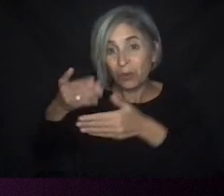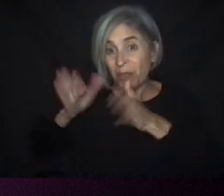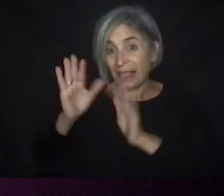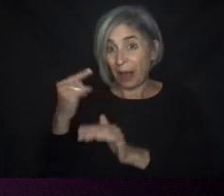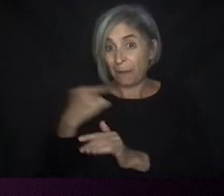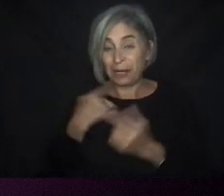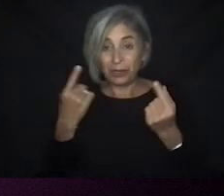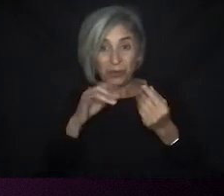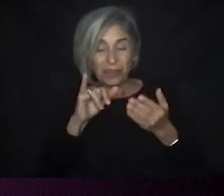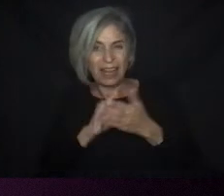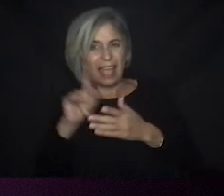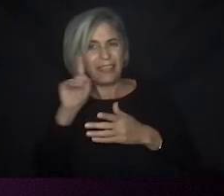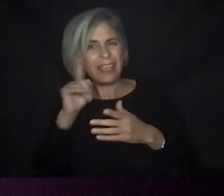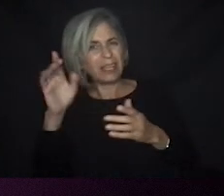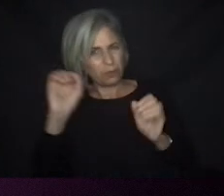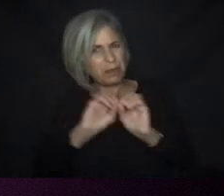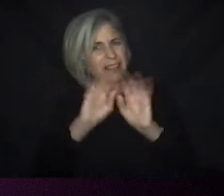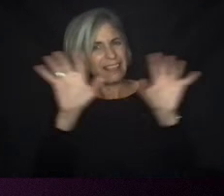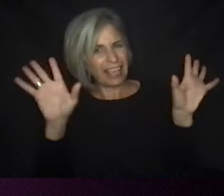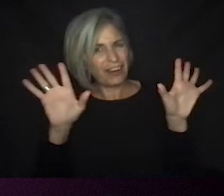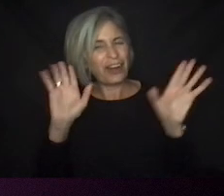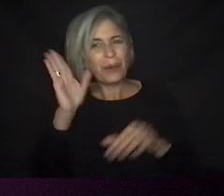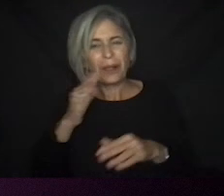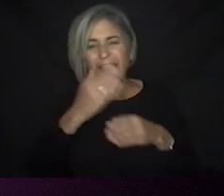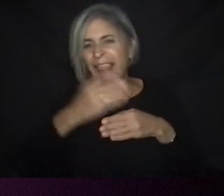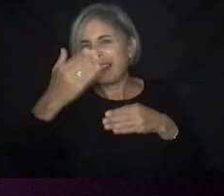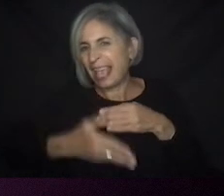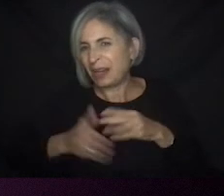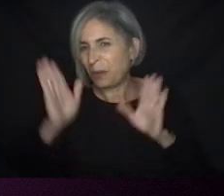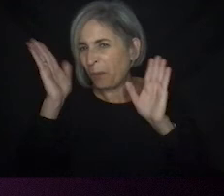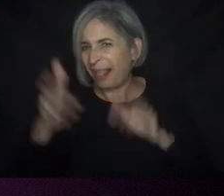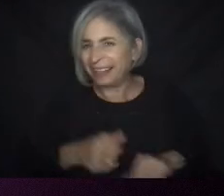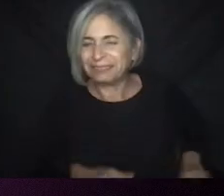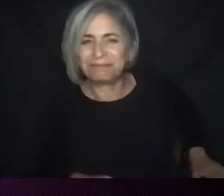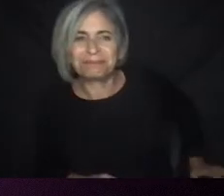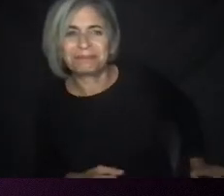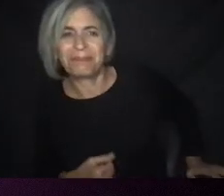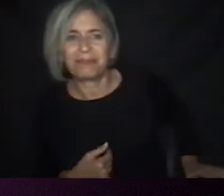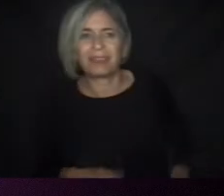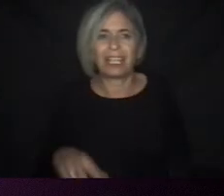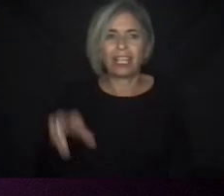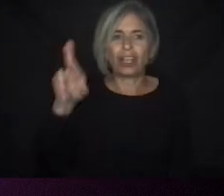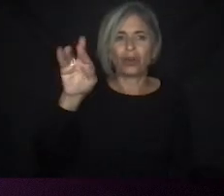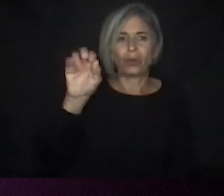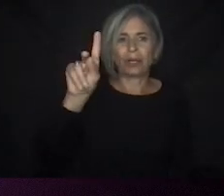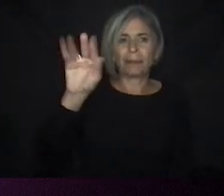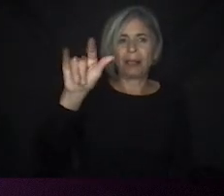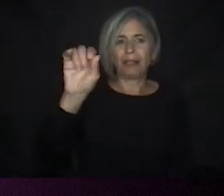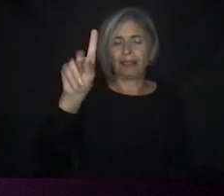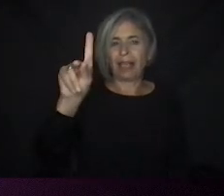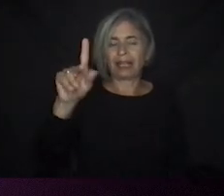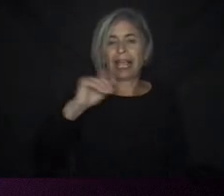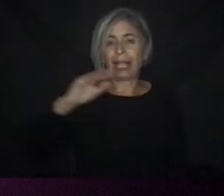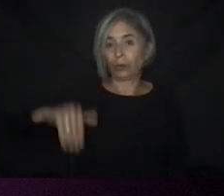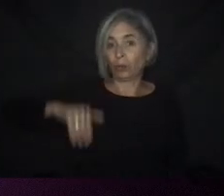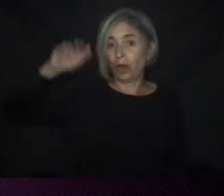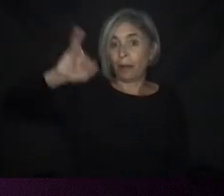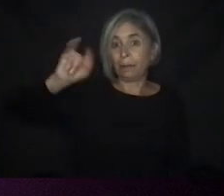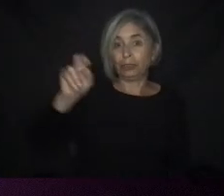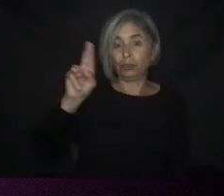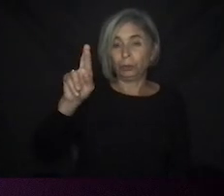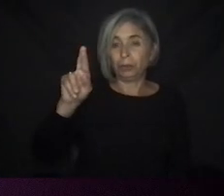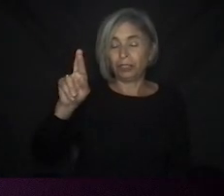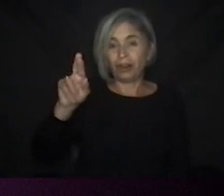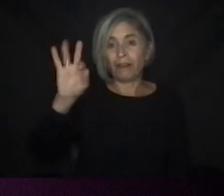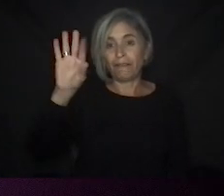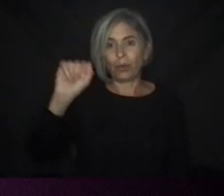that, I think it'll make sense towards the end. So my name's Rick Blalock. I grew up here in Jupiter, Florida, just an hour and a half